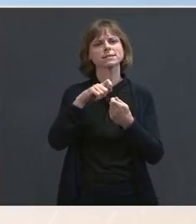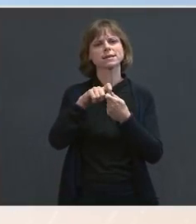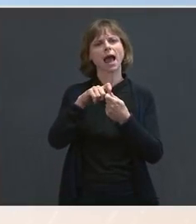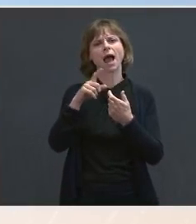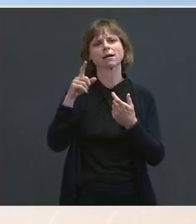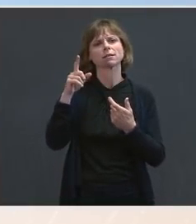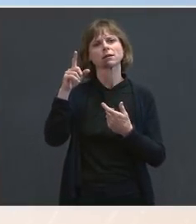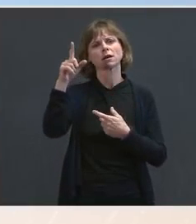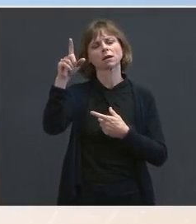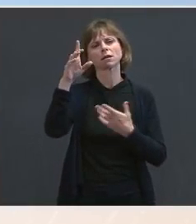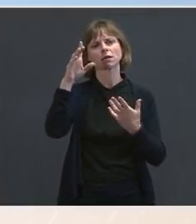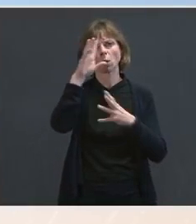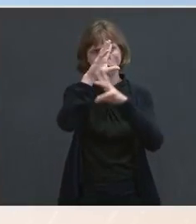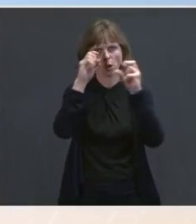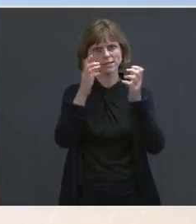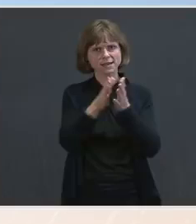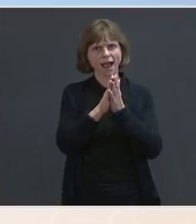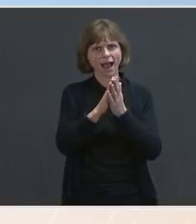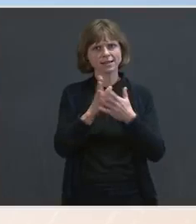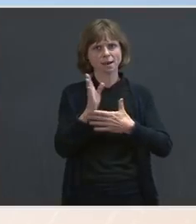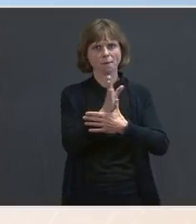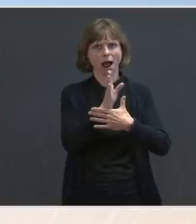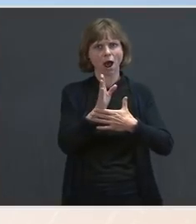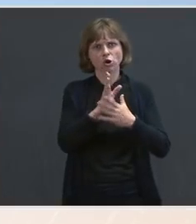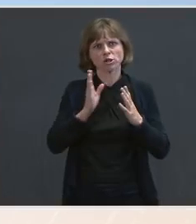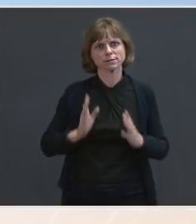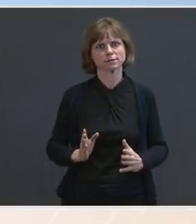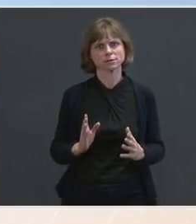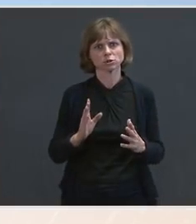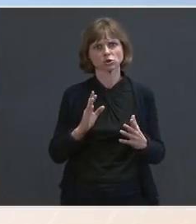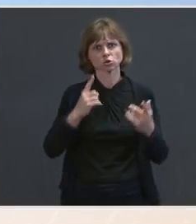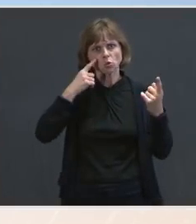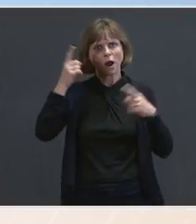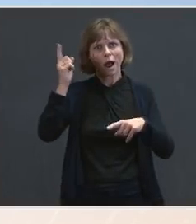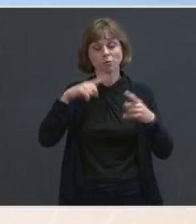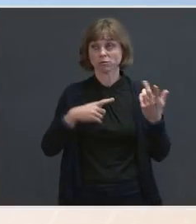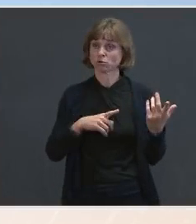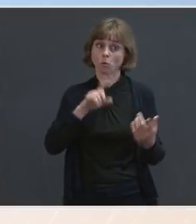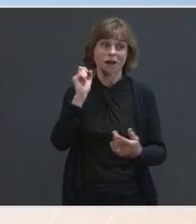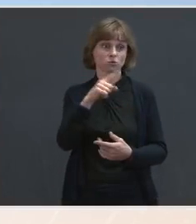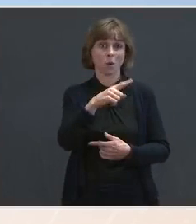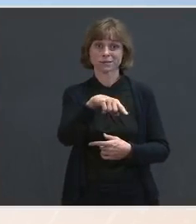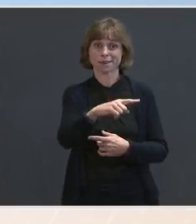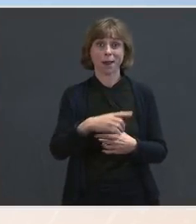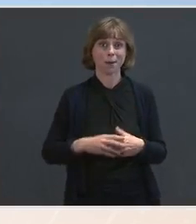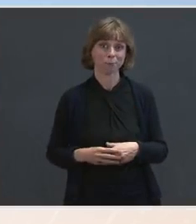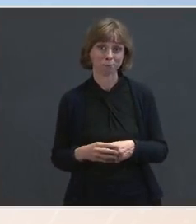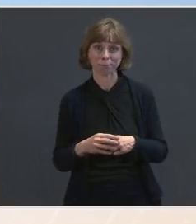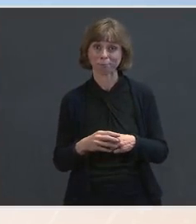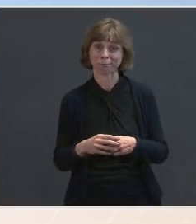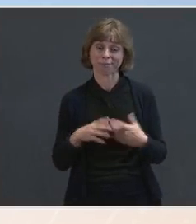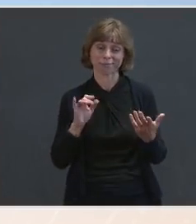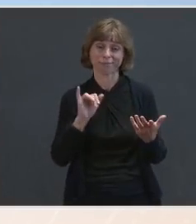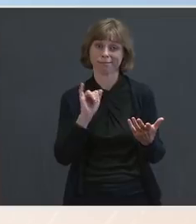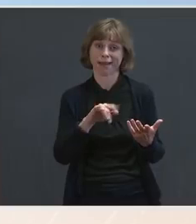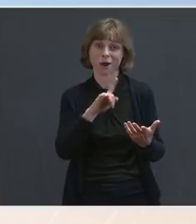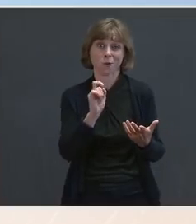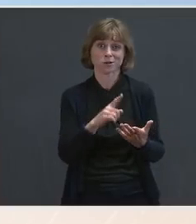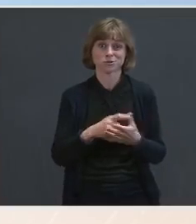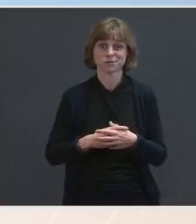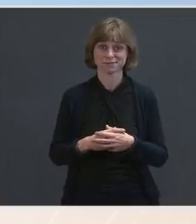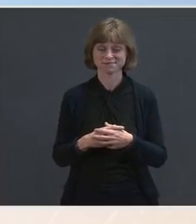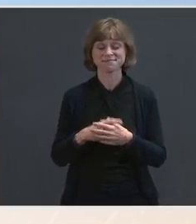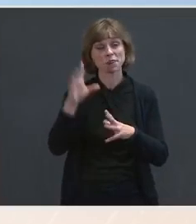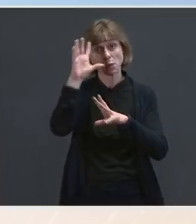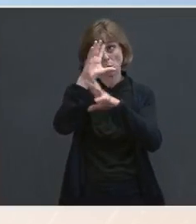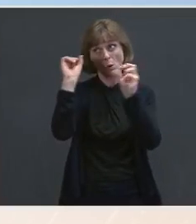to compromise on in this process up to this point? You'd have to ask them that question. The president has been